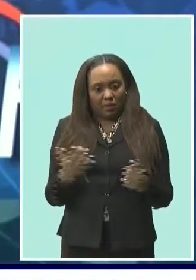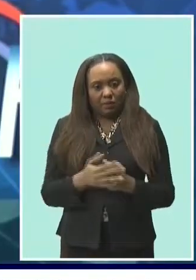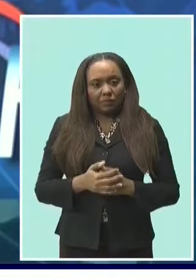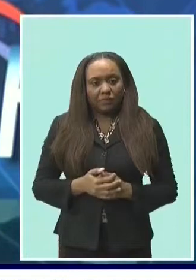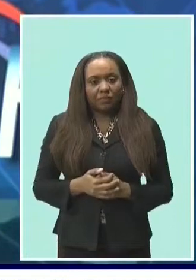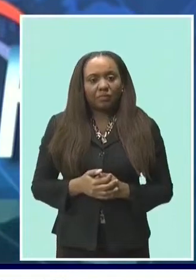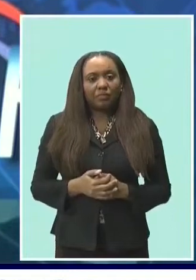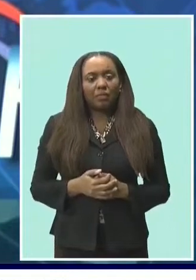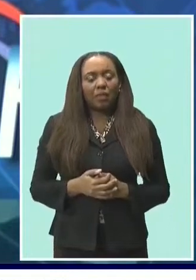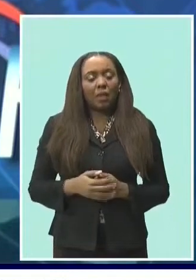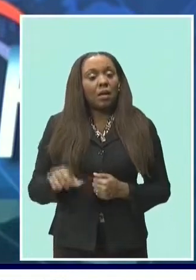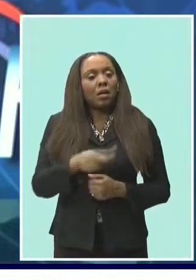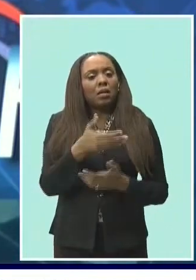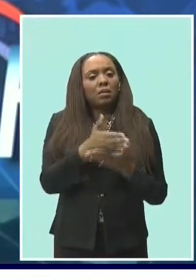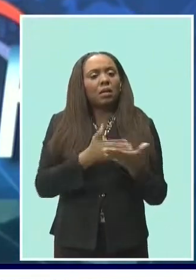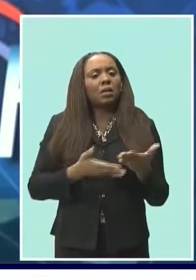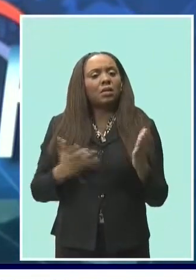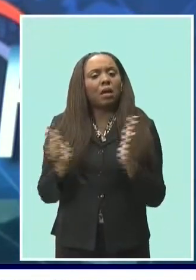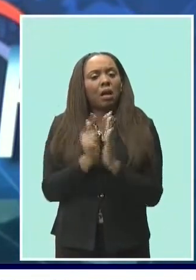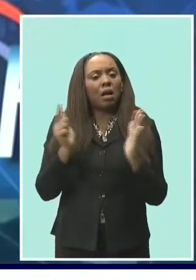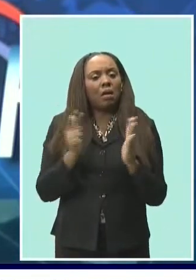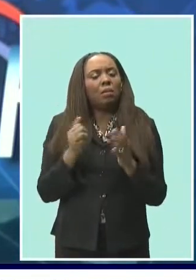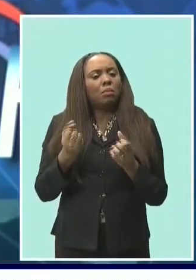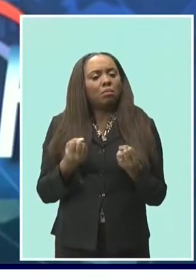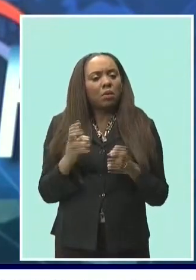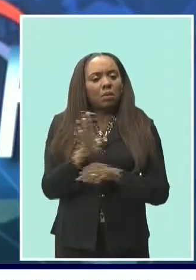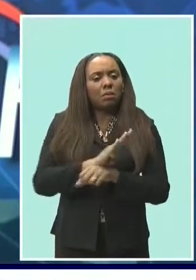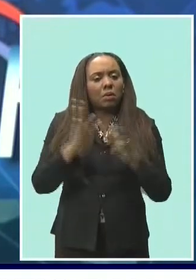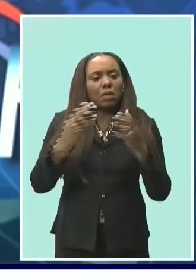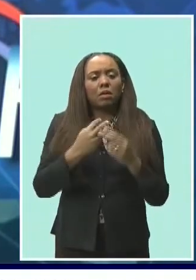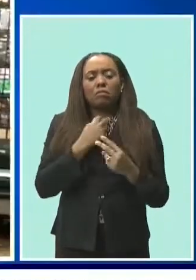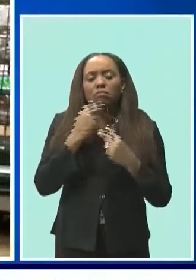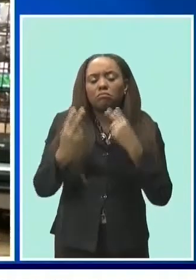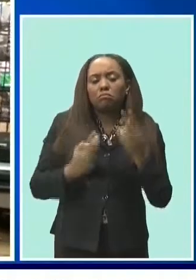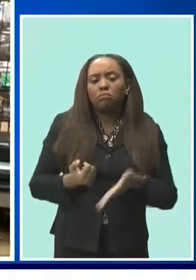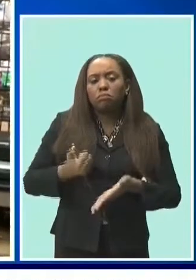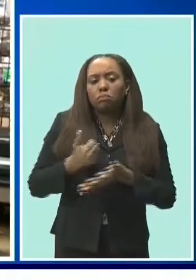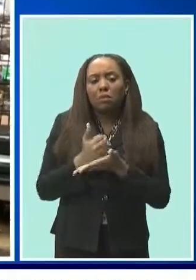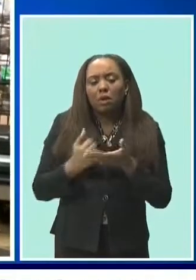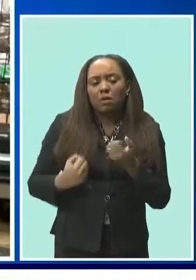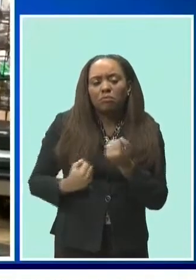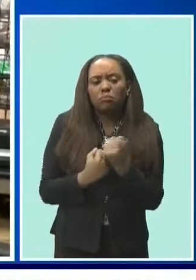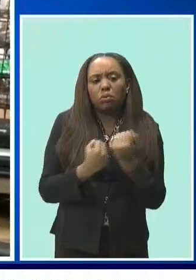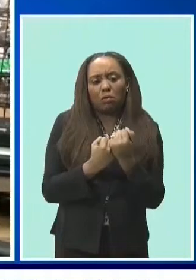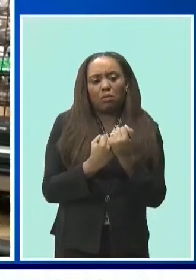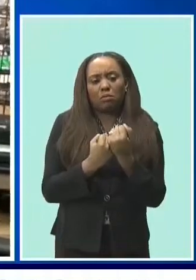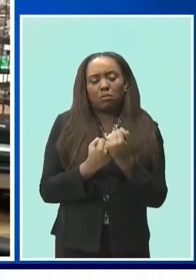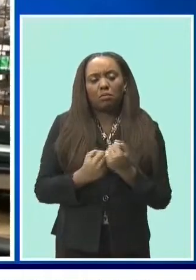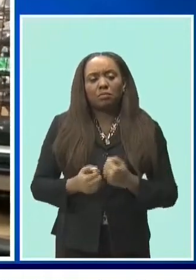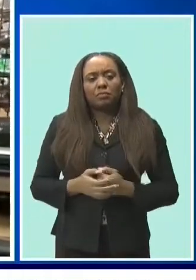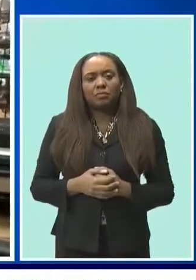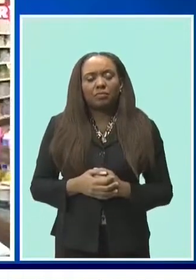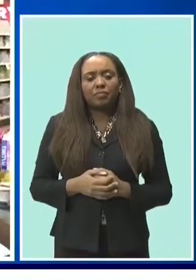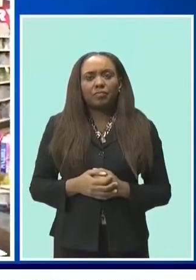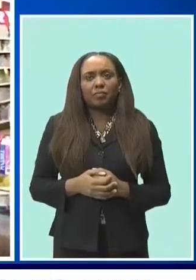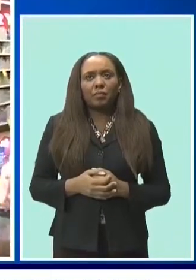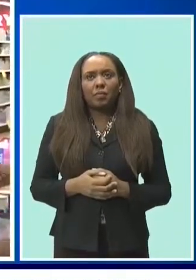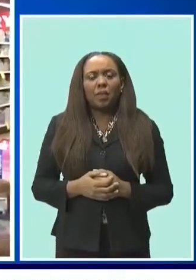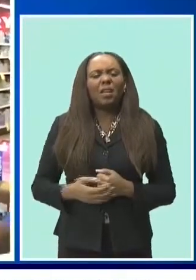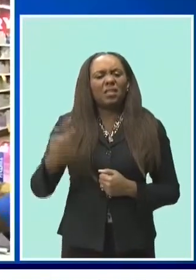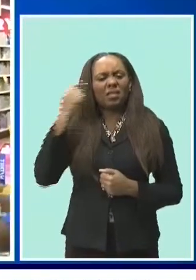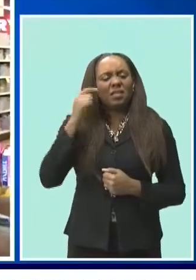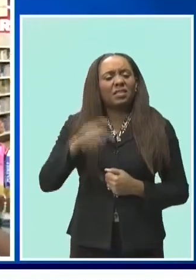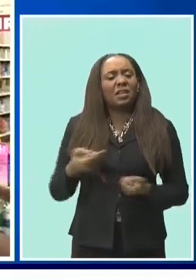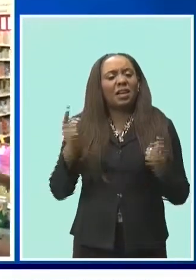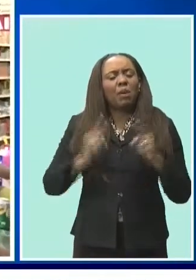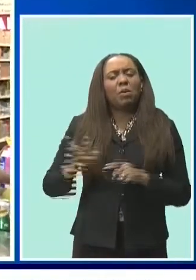the ban in effect, many Barbadians have voiced support for the initiative. I think it should have been happening a long time